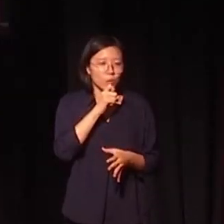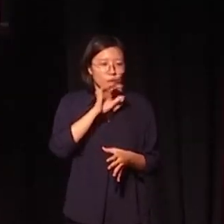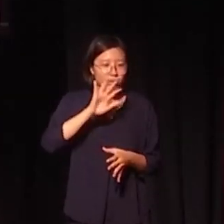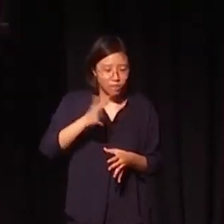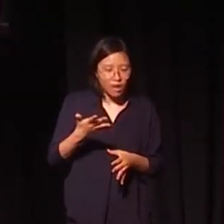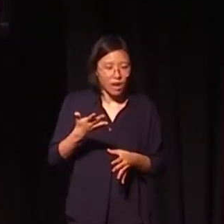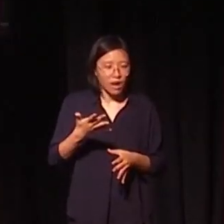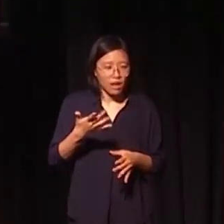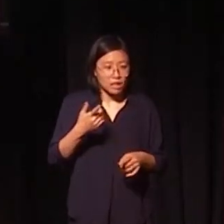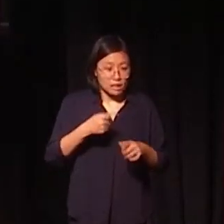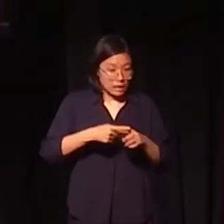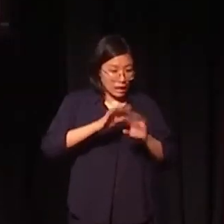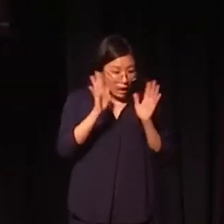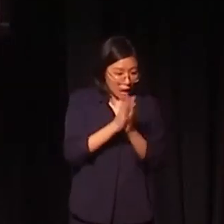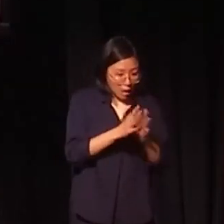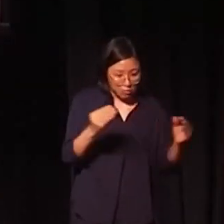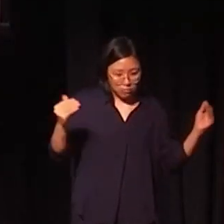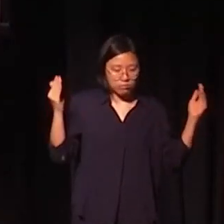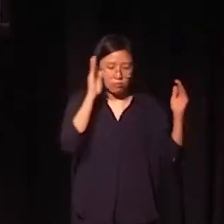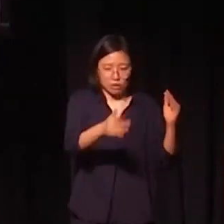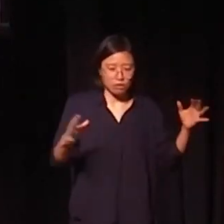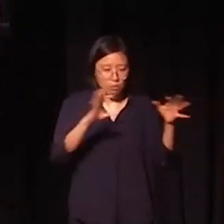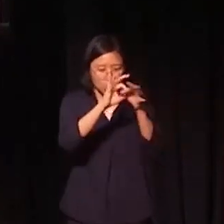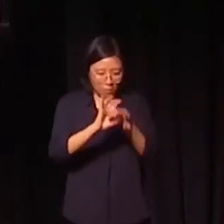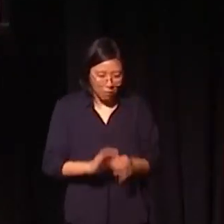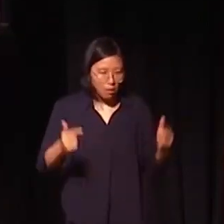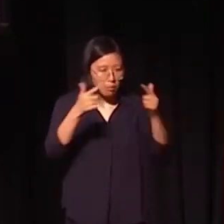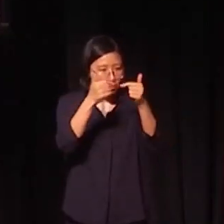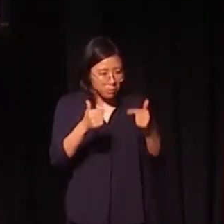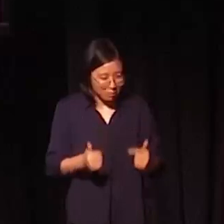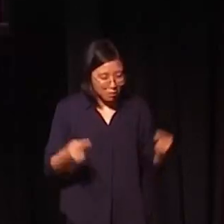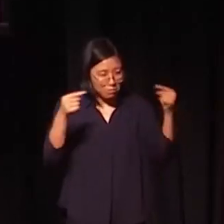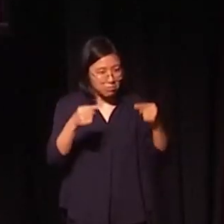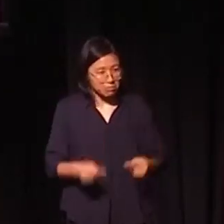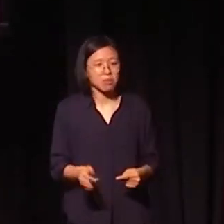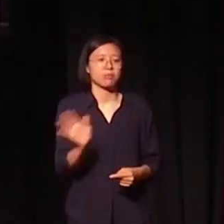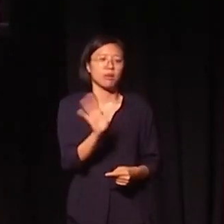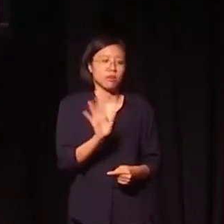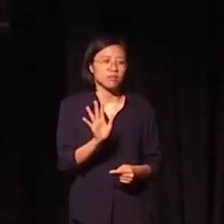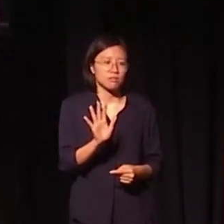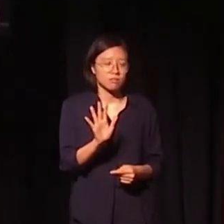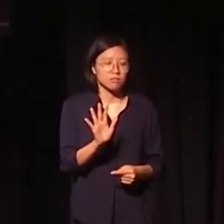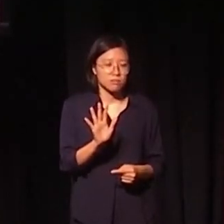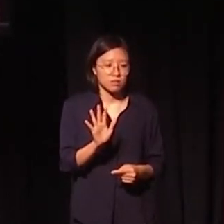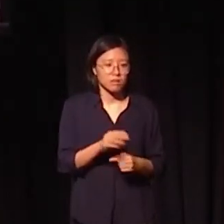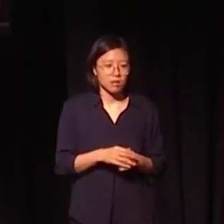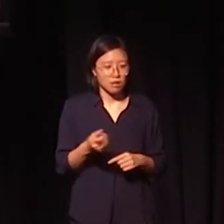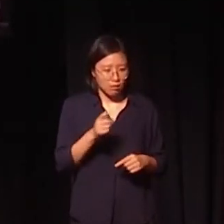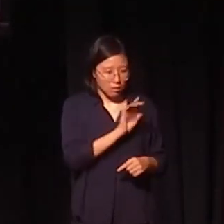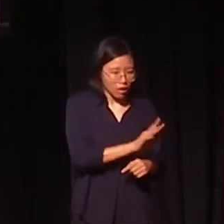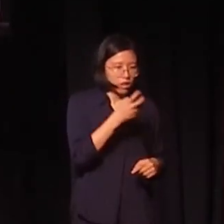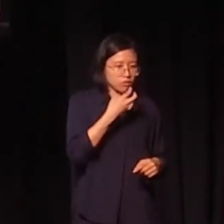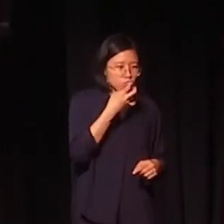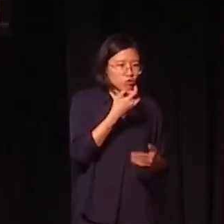but it is not a direct correspondence. So sign languages have their own grammatical rules and structures.